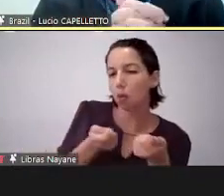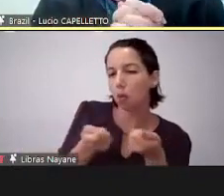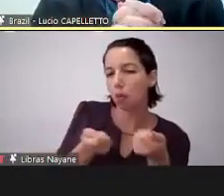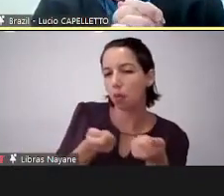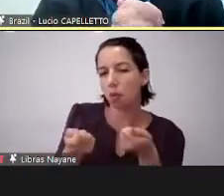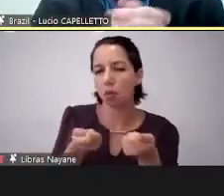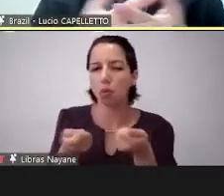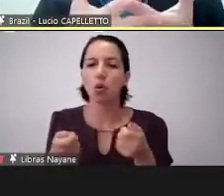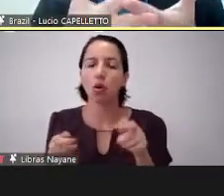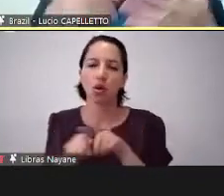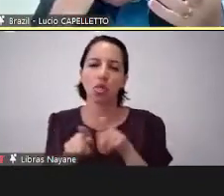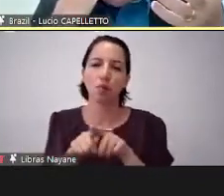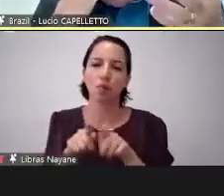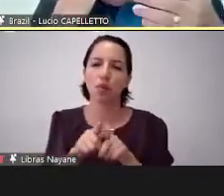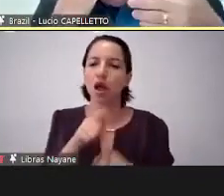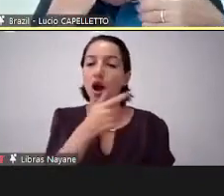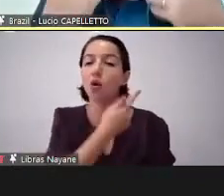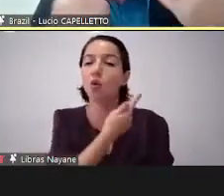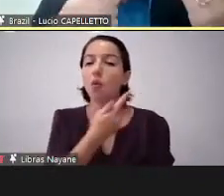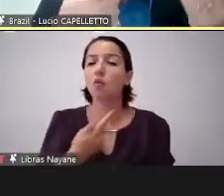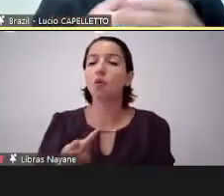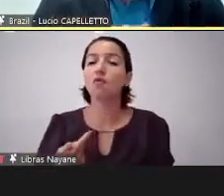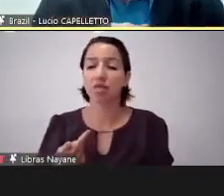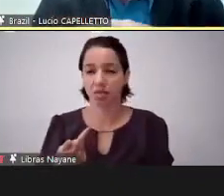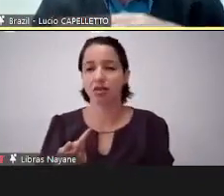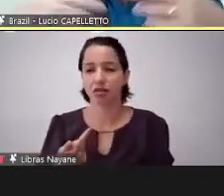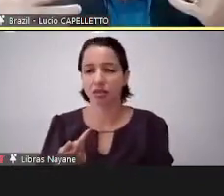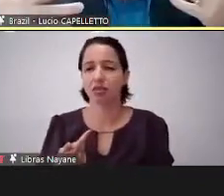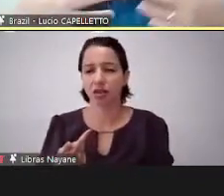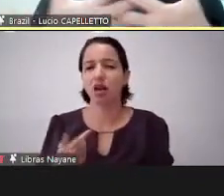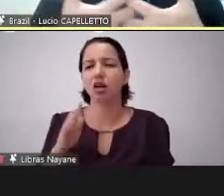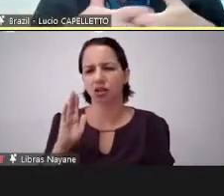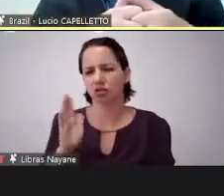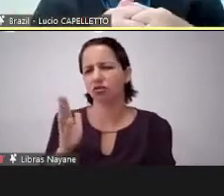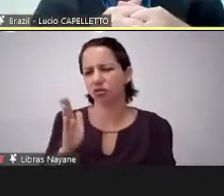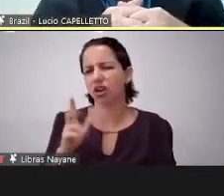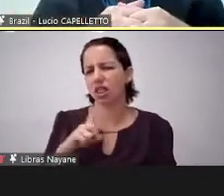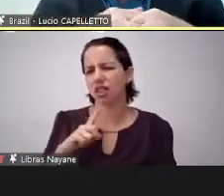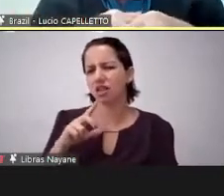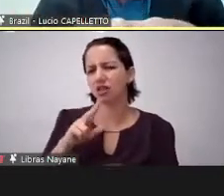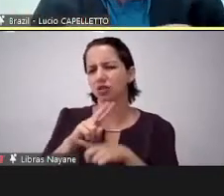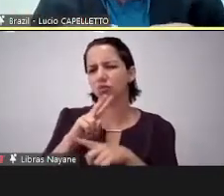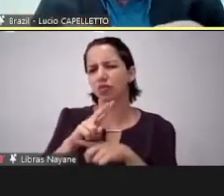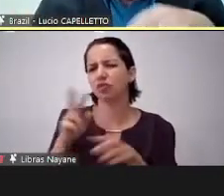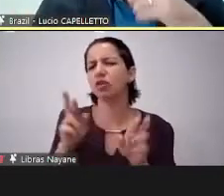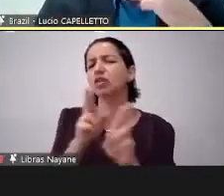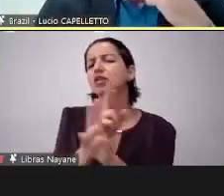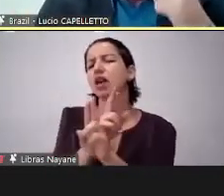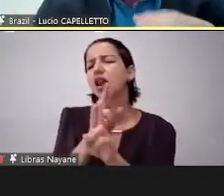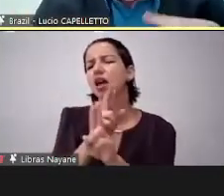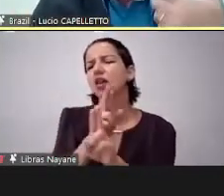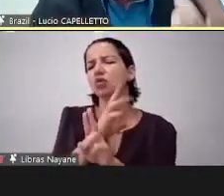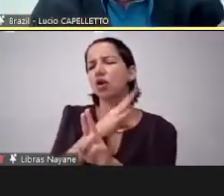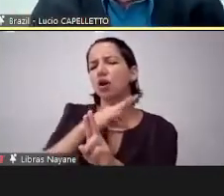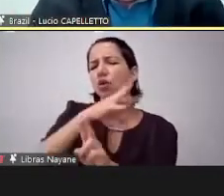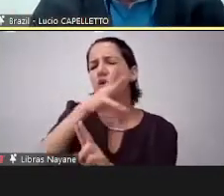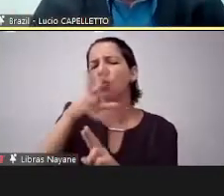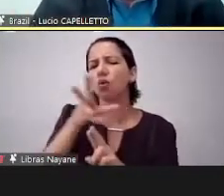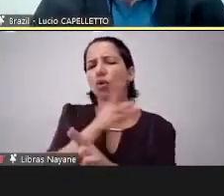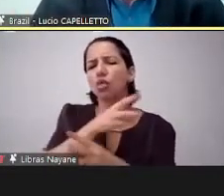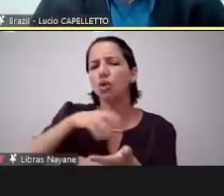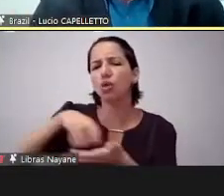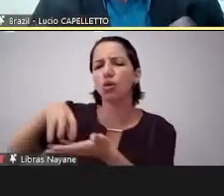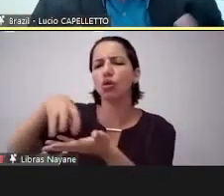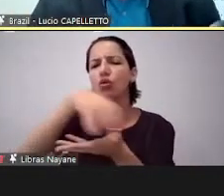investments, credit, and for governance, it is related with all